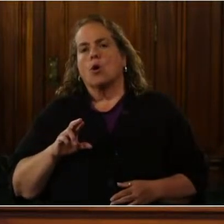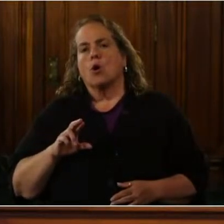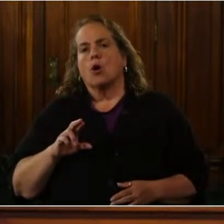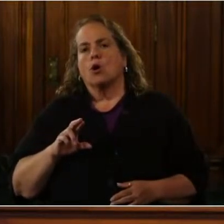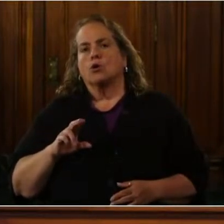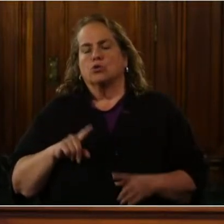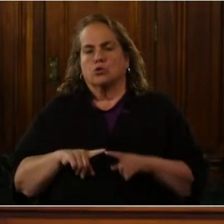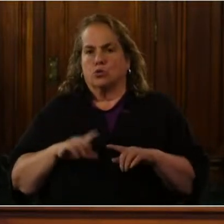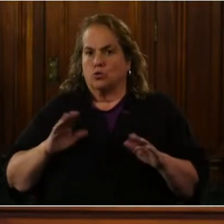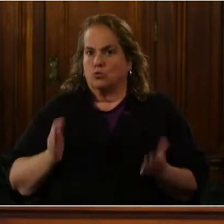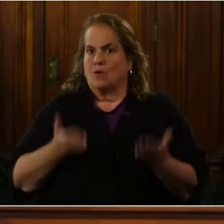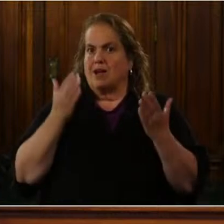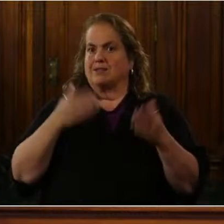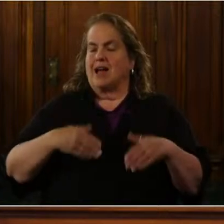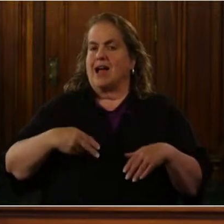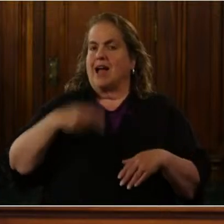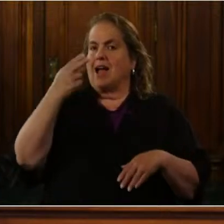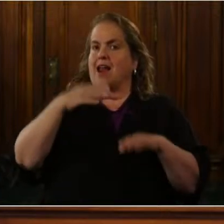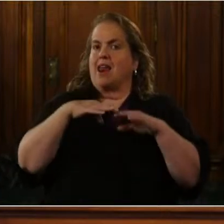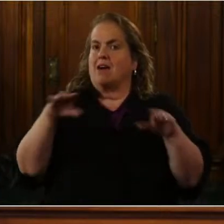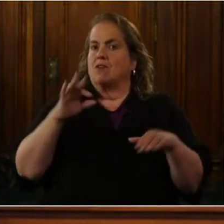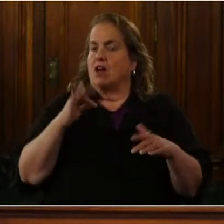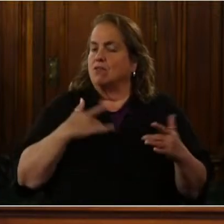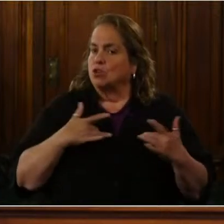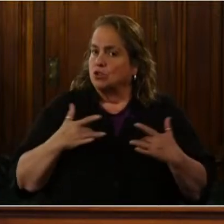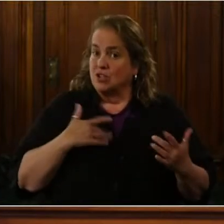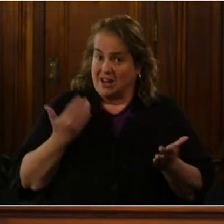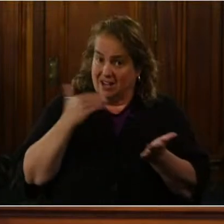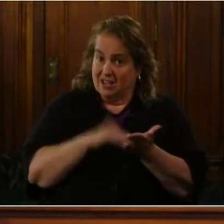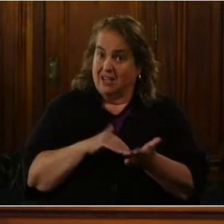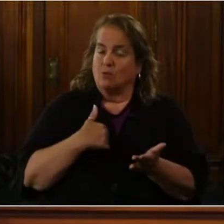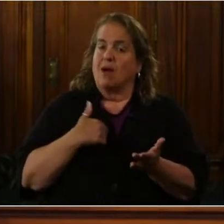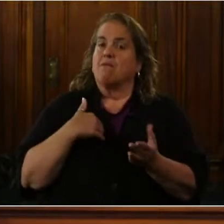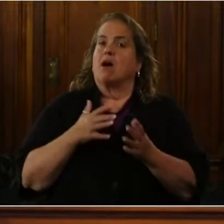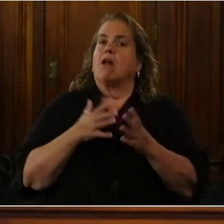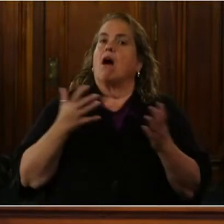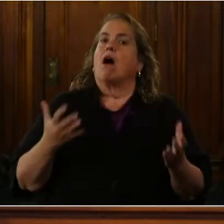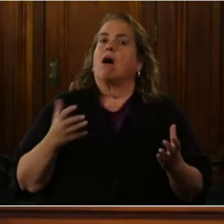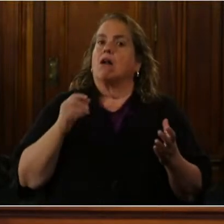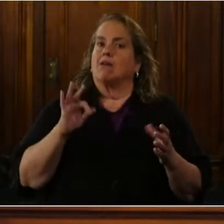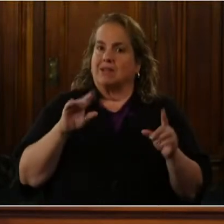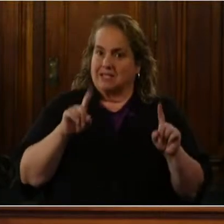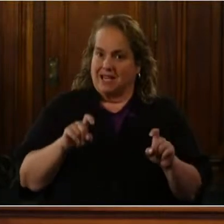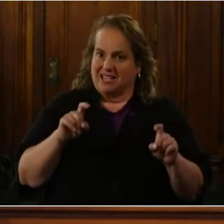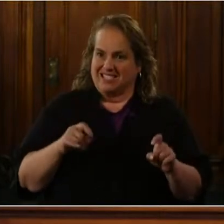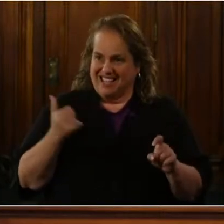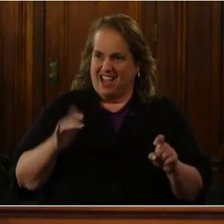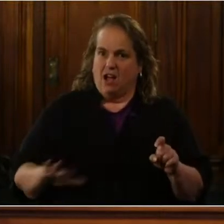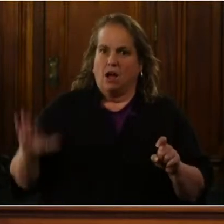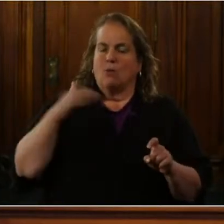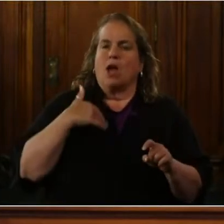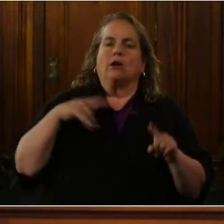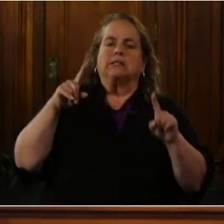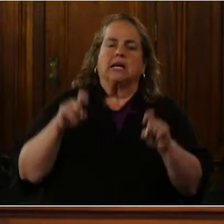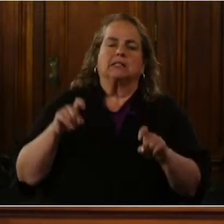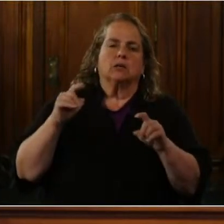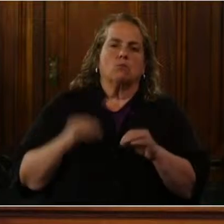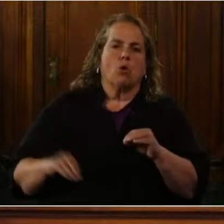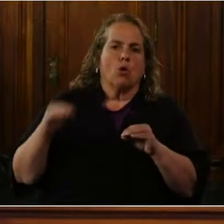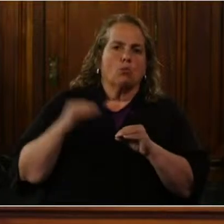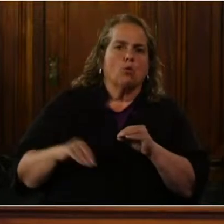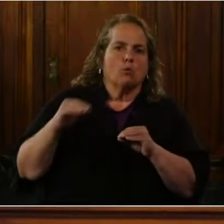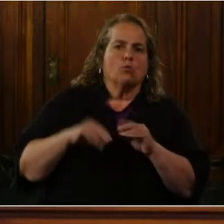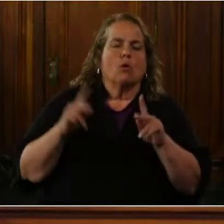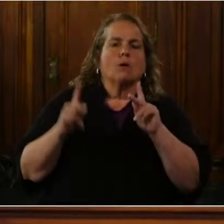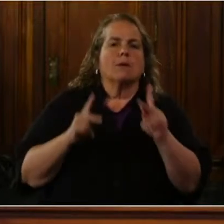to raise a high level of concern. Again, we have a lot of tests that are out there. We are testing more asymptomatic